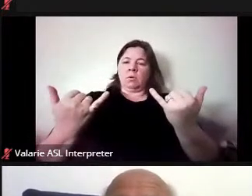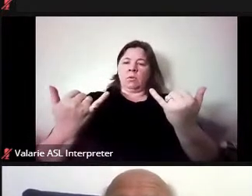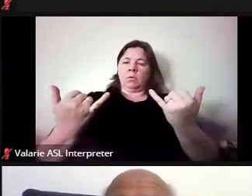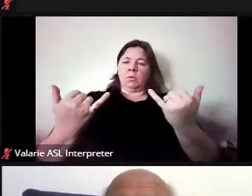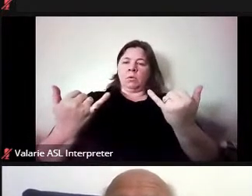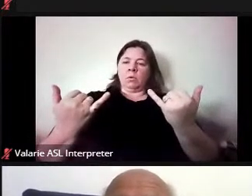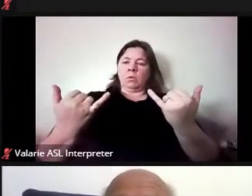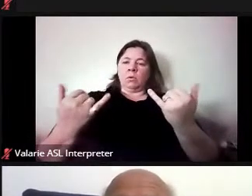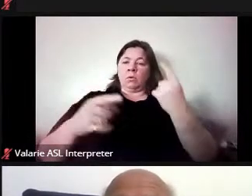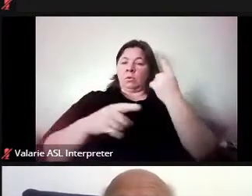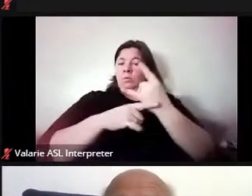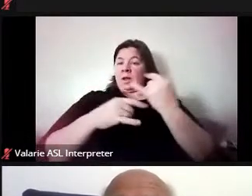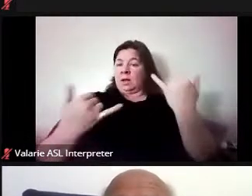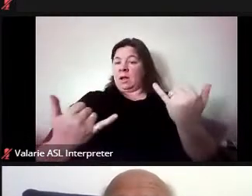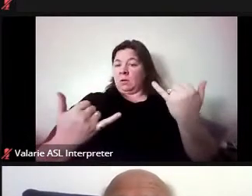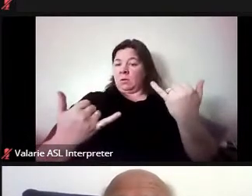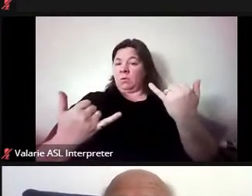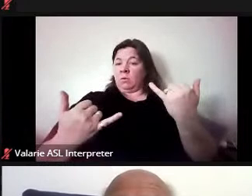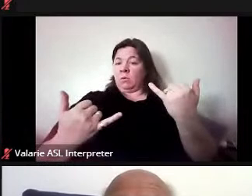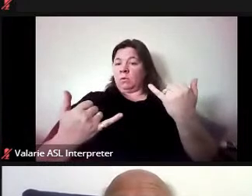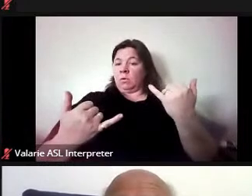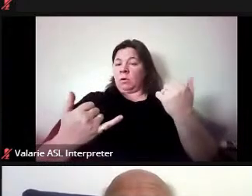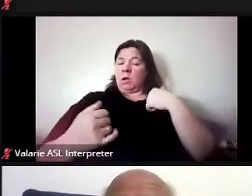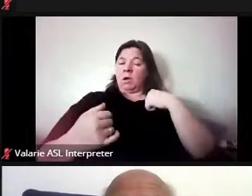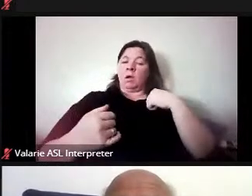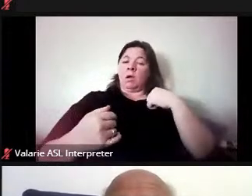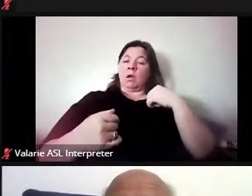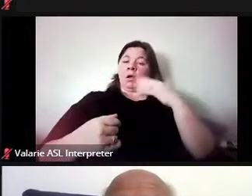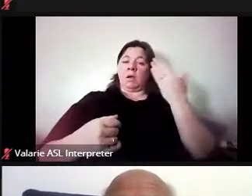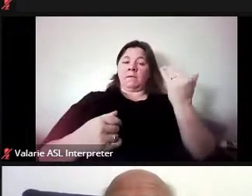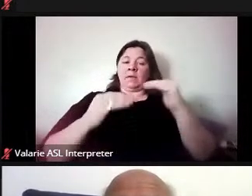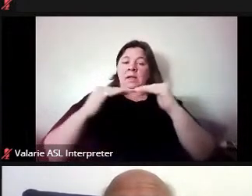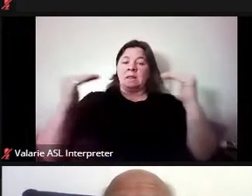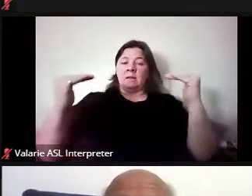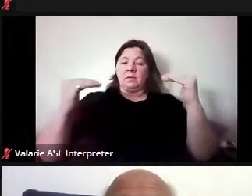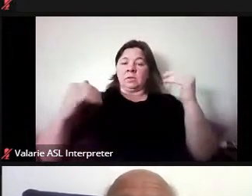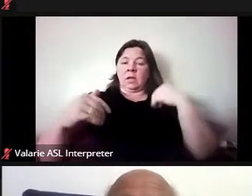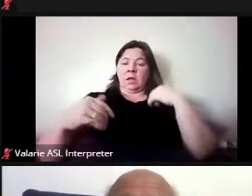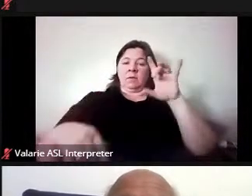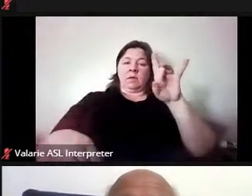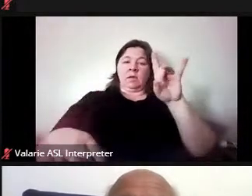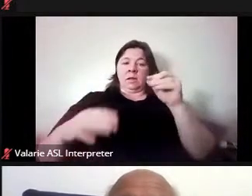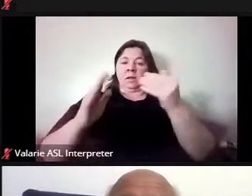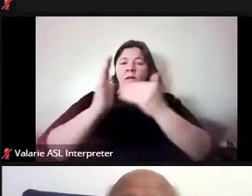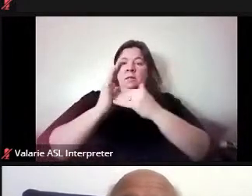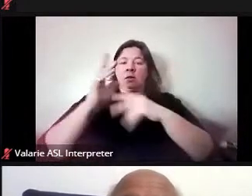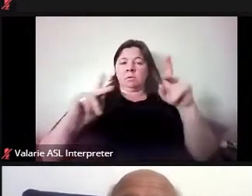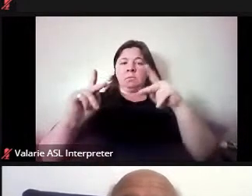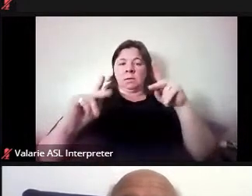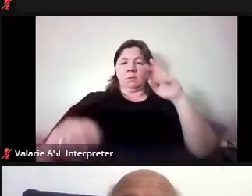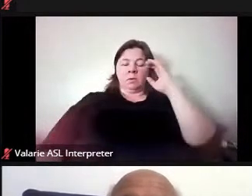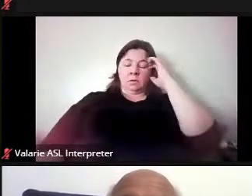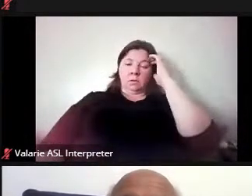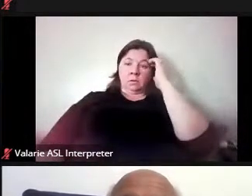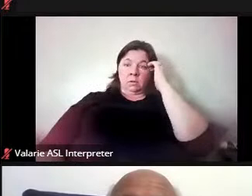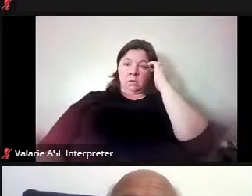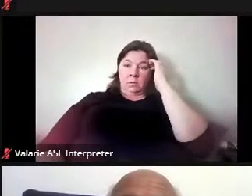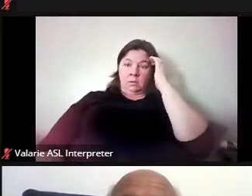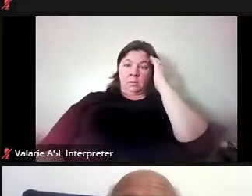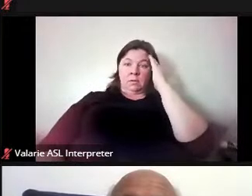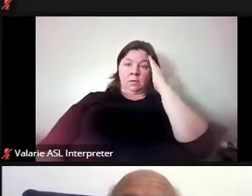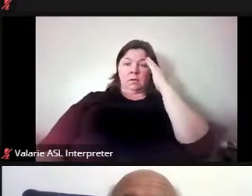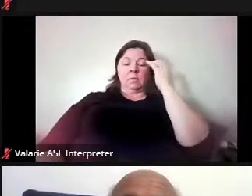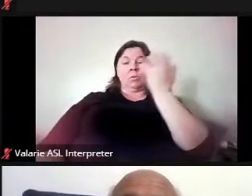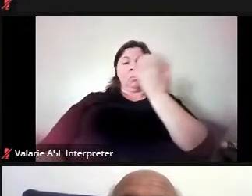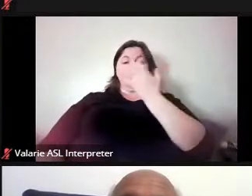Well, right now I'm on to 15 levels. I'm having like 80,000. Wow, okay, that is fantastic.